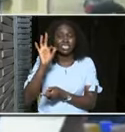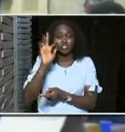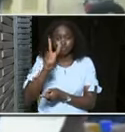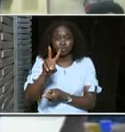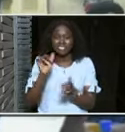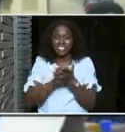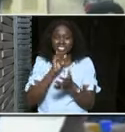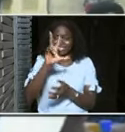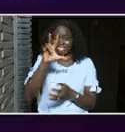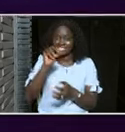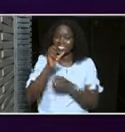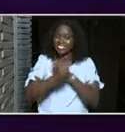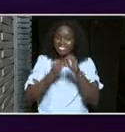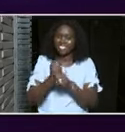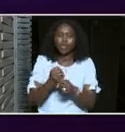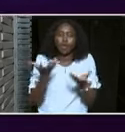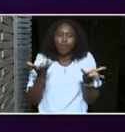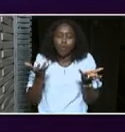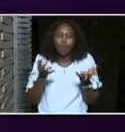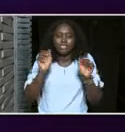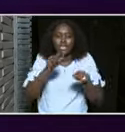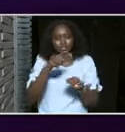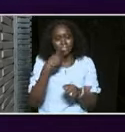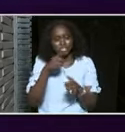what can you say you've done